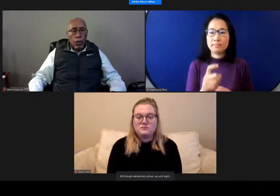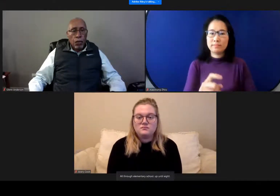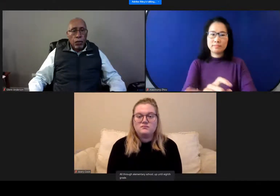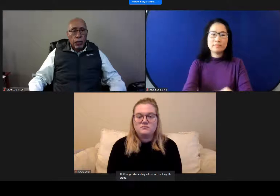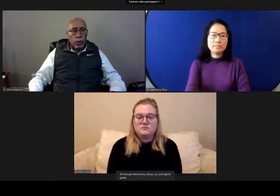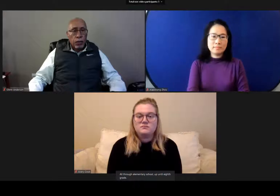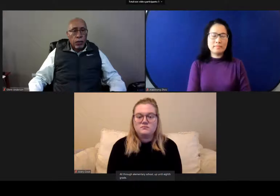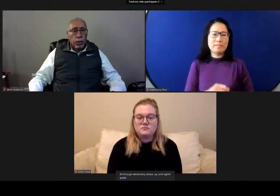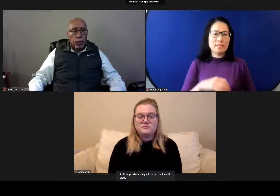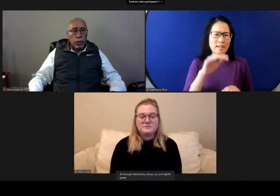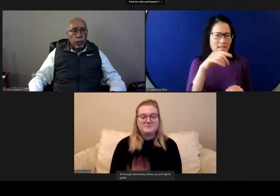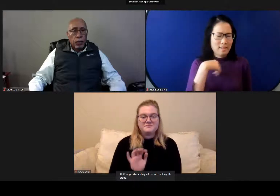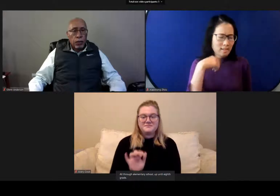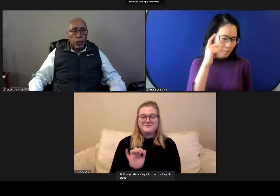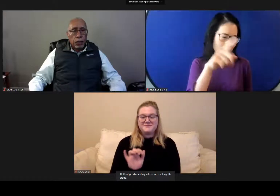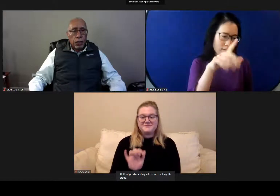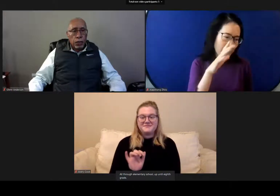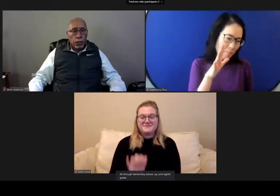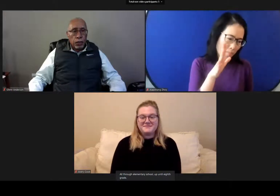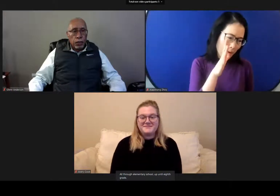grade.